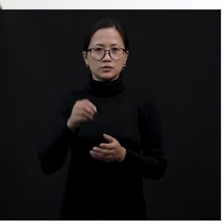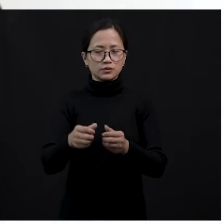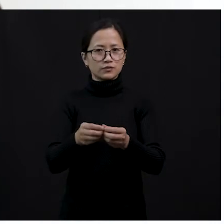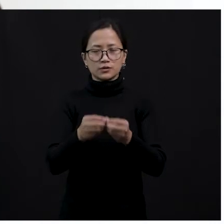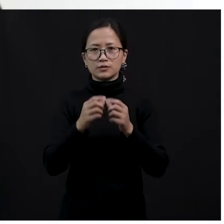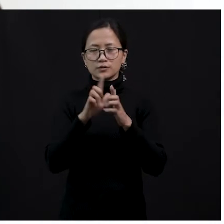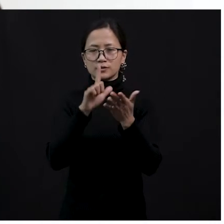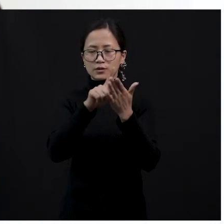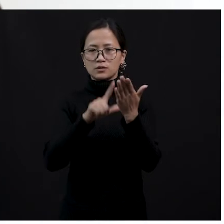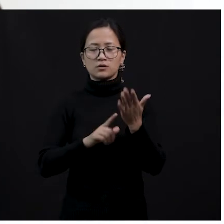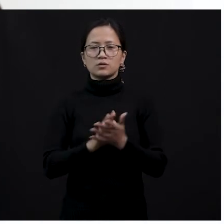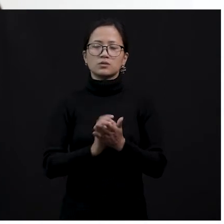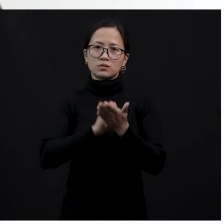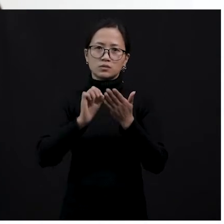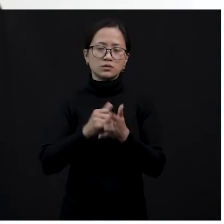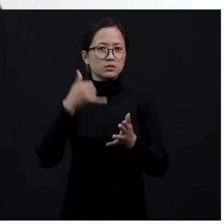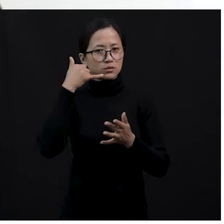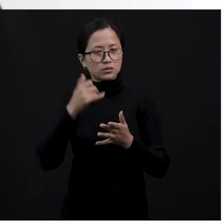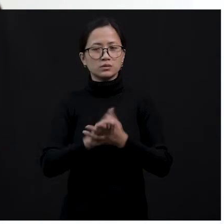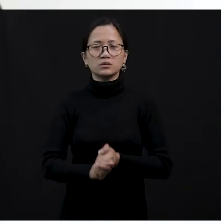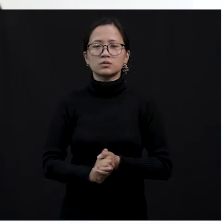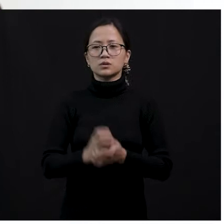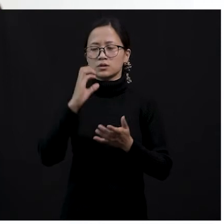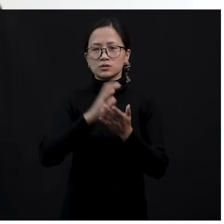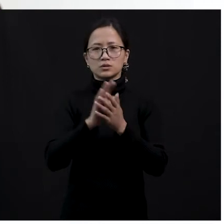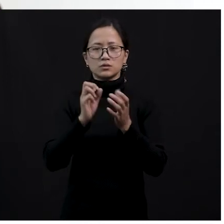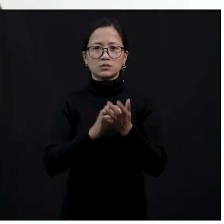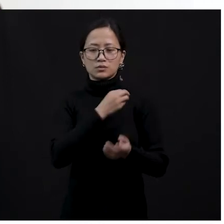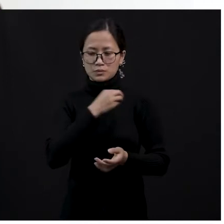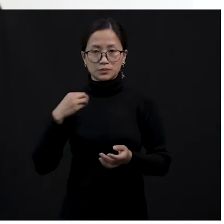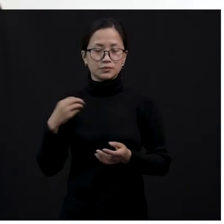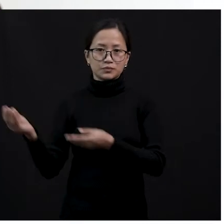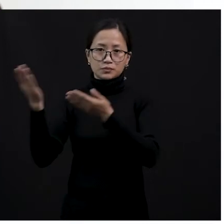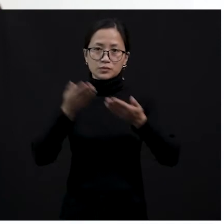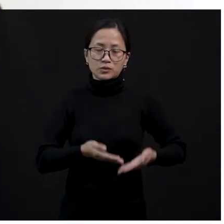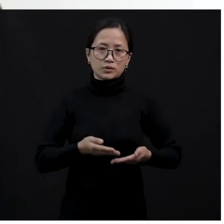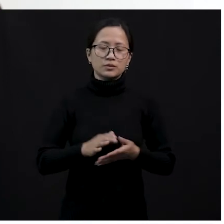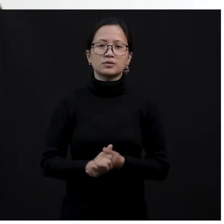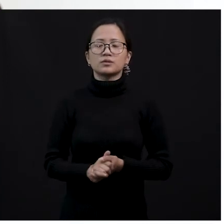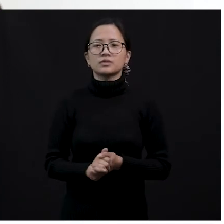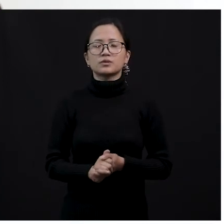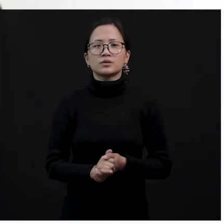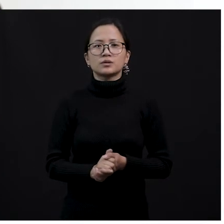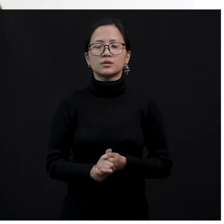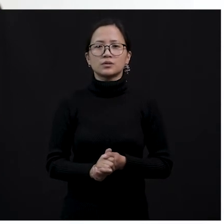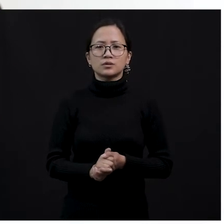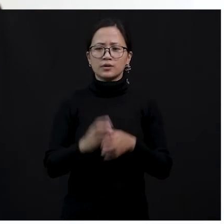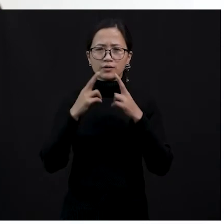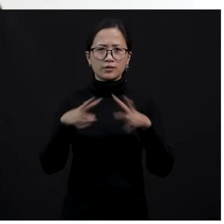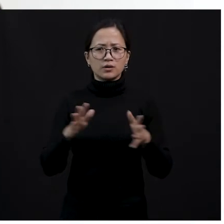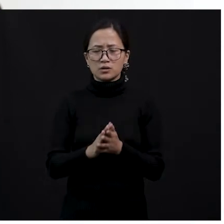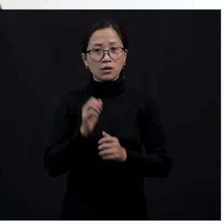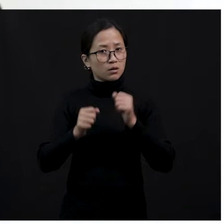letter, remember he placed a call to Dr. Chanda. Dr. Chanda arrived, and Dr. Chanda must have arrived in a